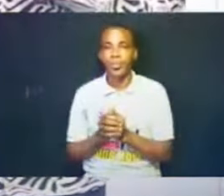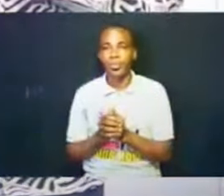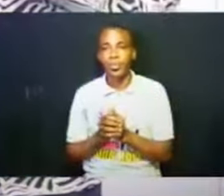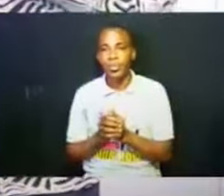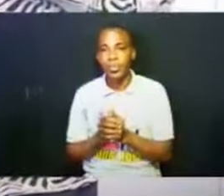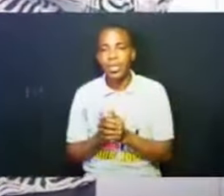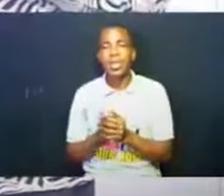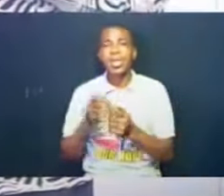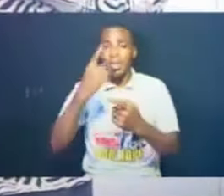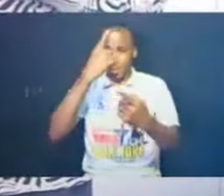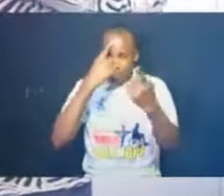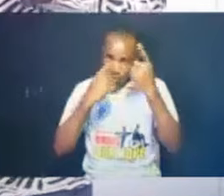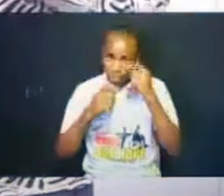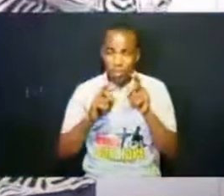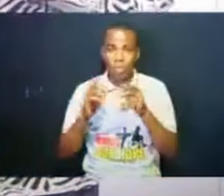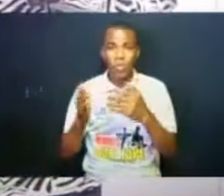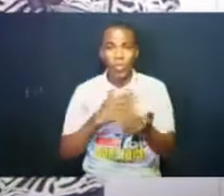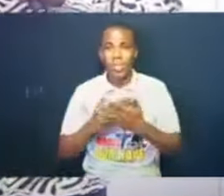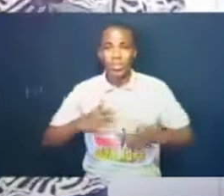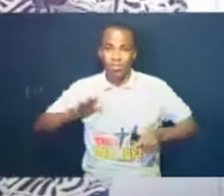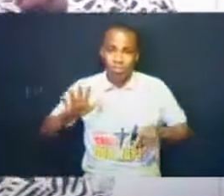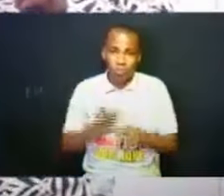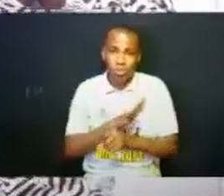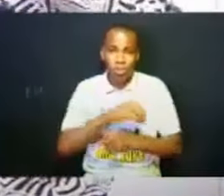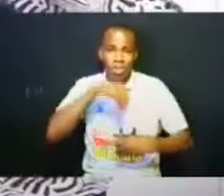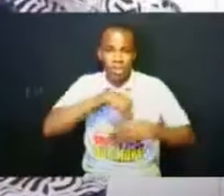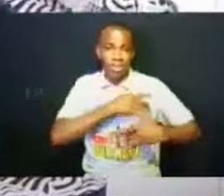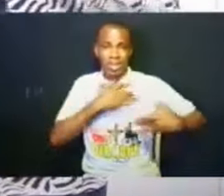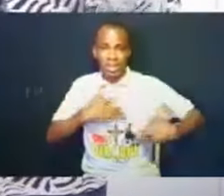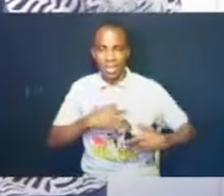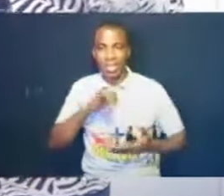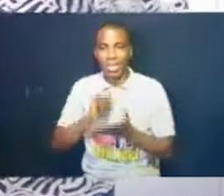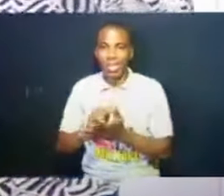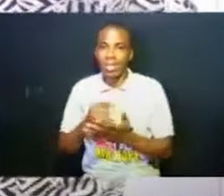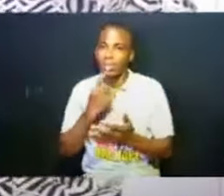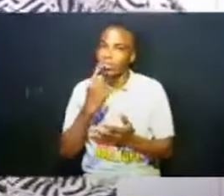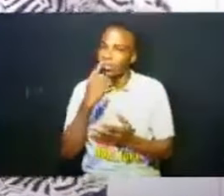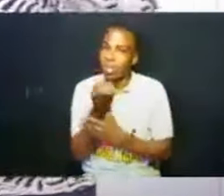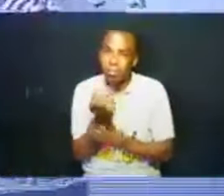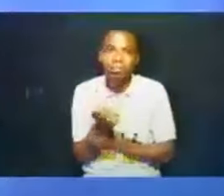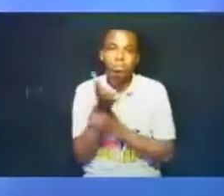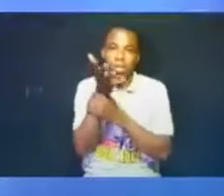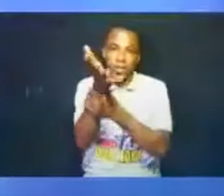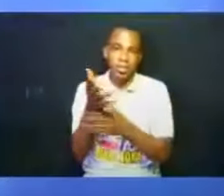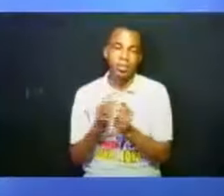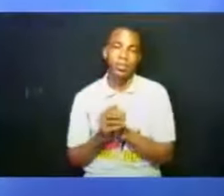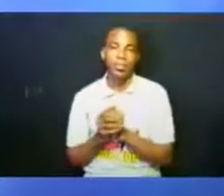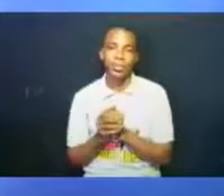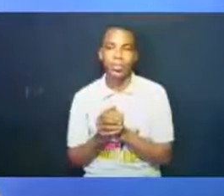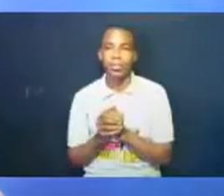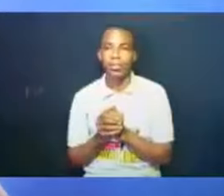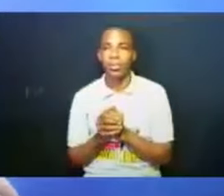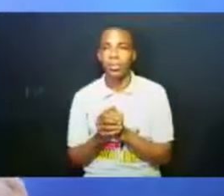is full of. Adi ayema akumemu ebusuono ena ano eka. Sometimes people will say certain things,